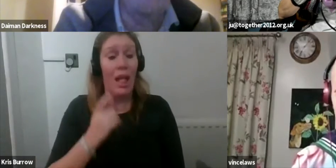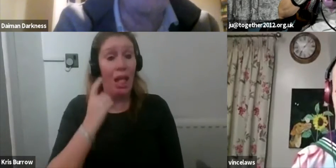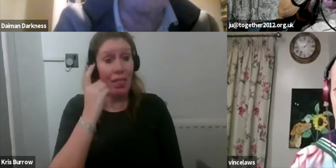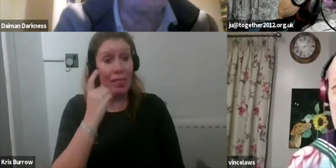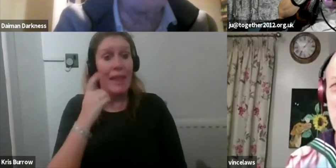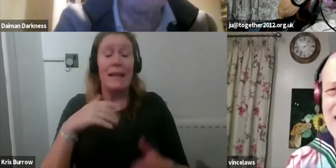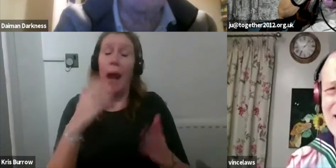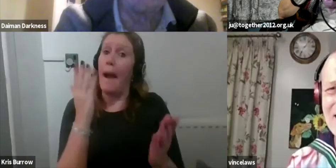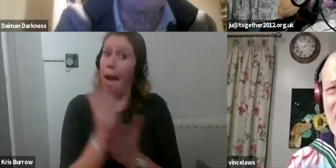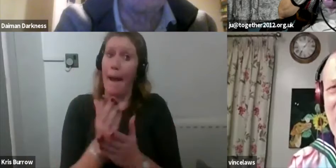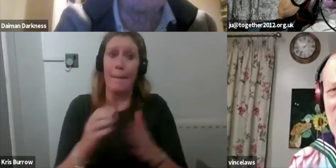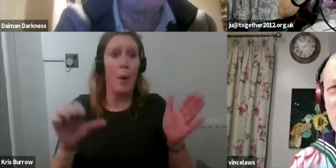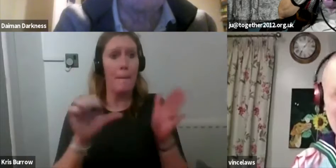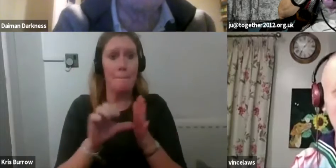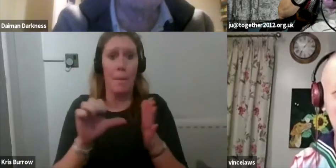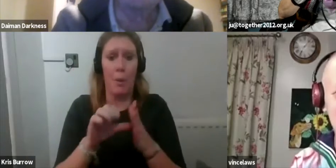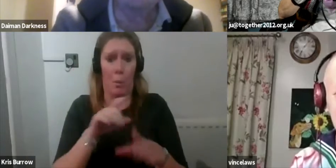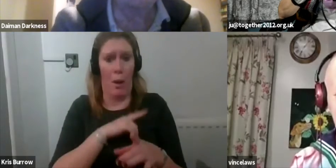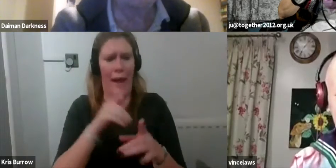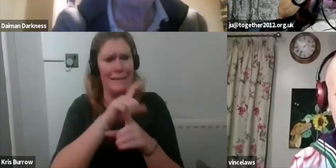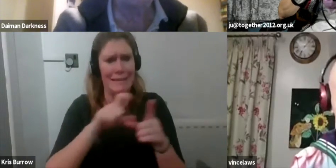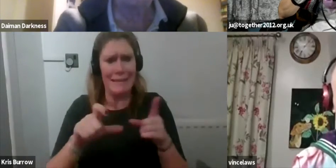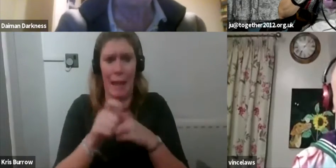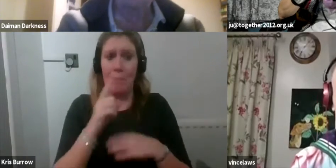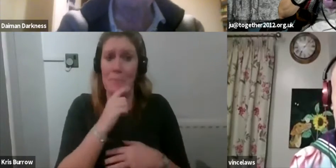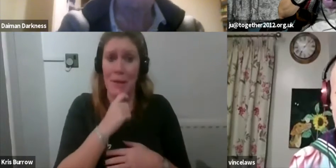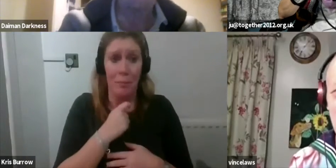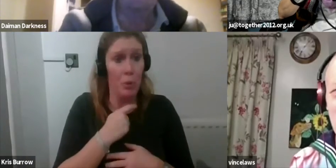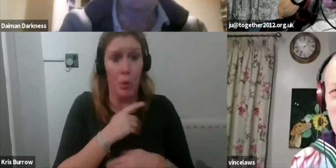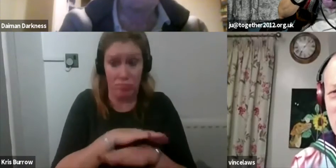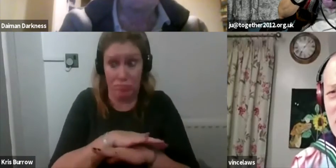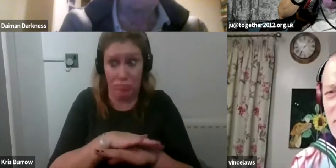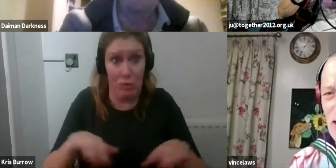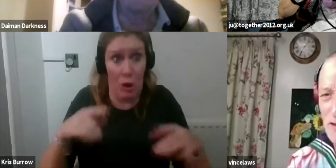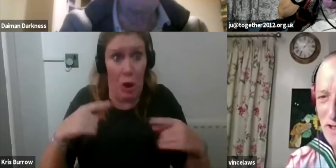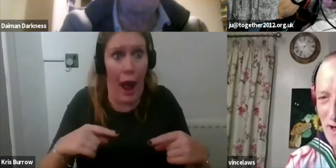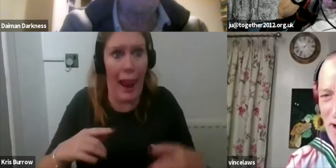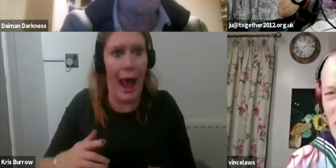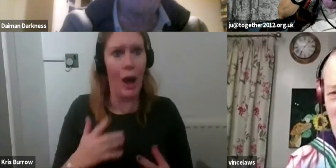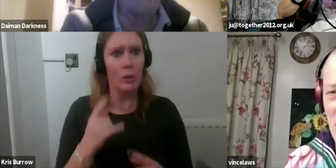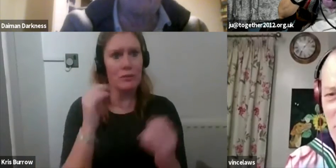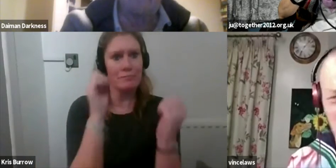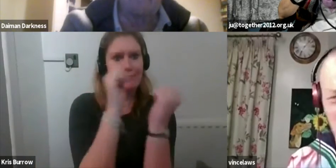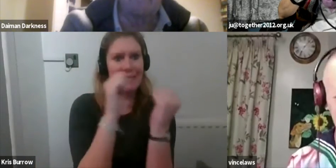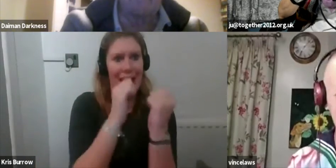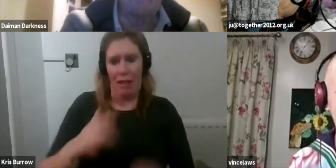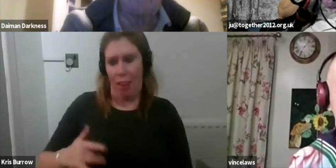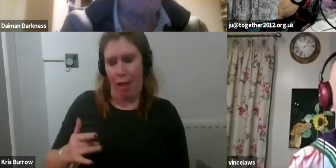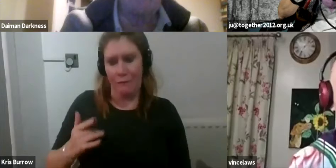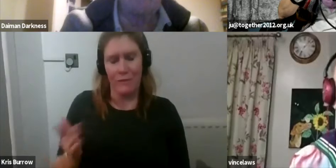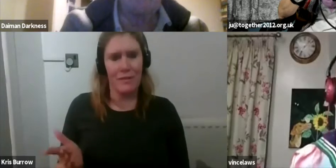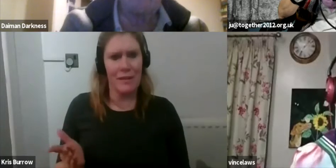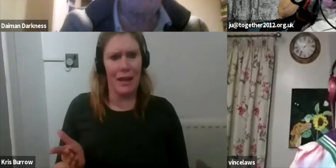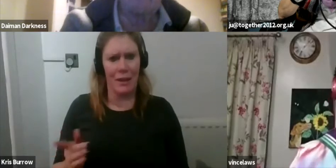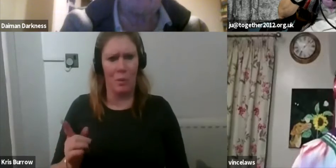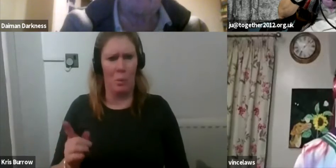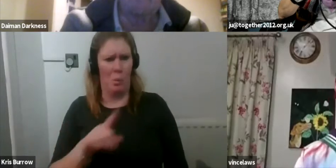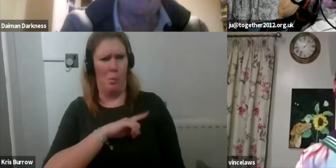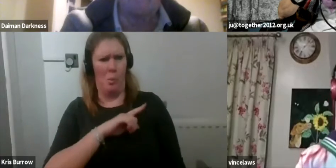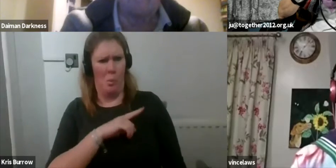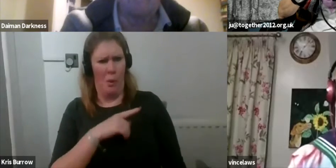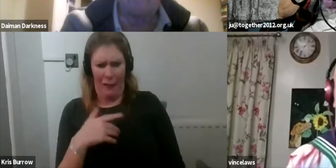isn't there? We're not really meant to have sex lives. I think if you're disabled, really should. What are you doing having sex anyway? You should